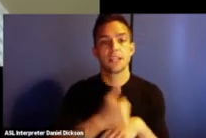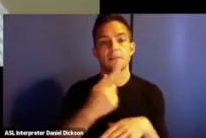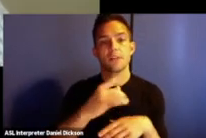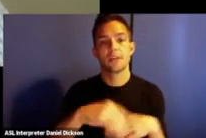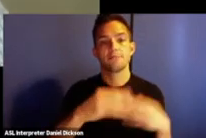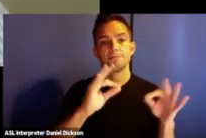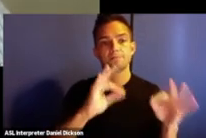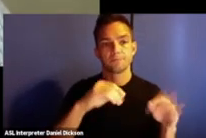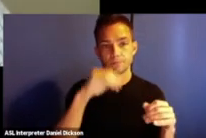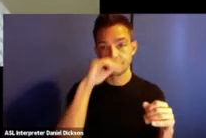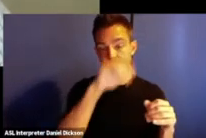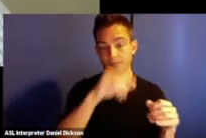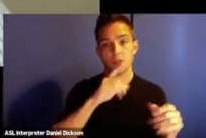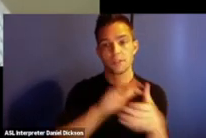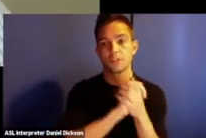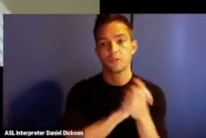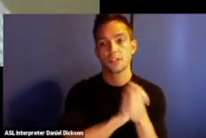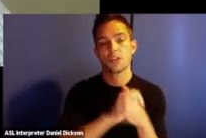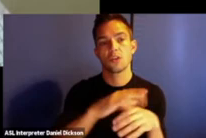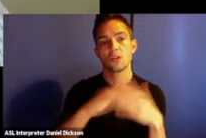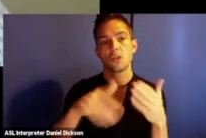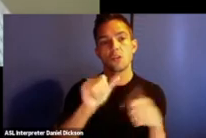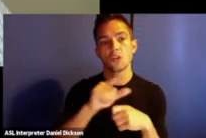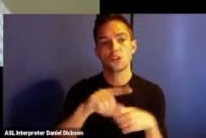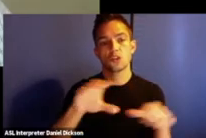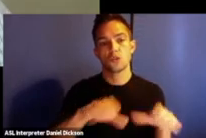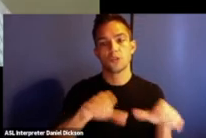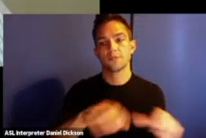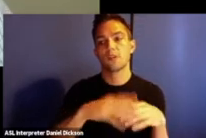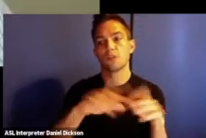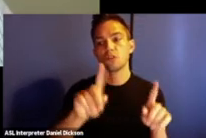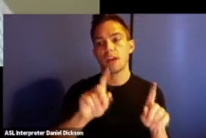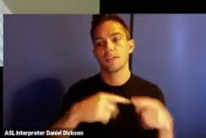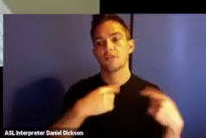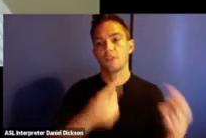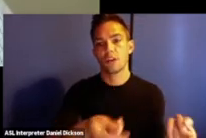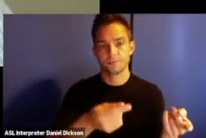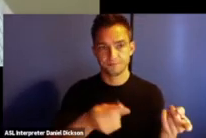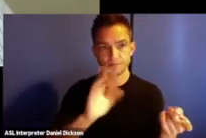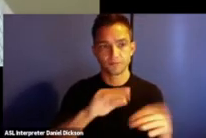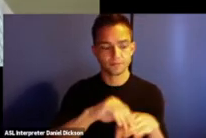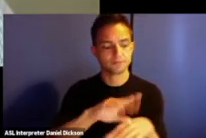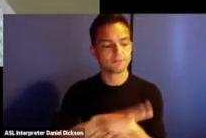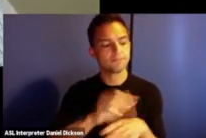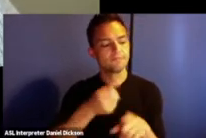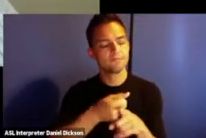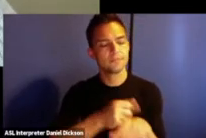that. And really congratulations on all the work you're doing on the trials. It's going to have an effect and